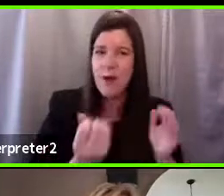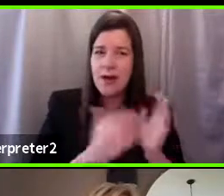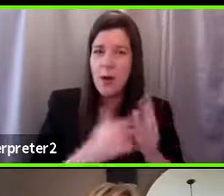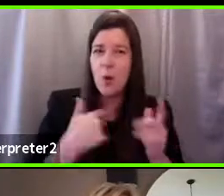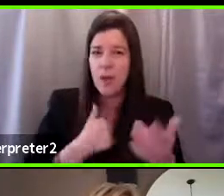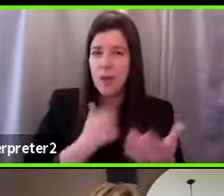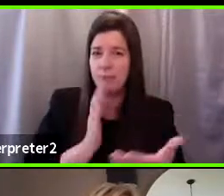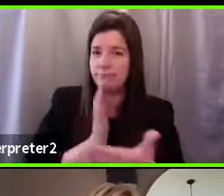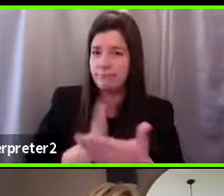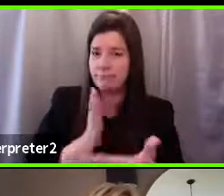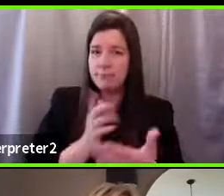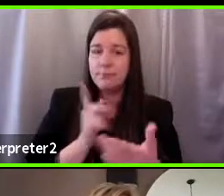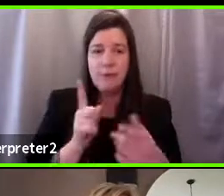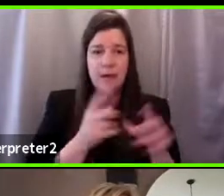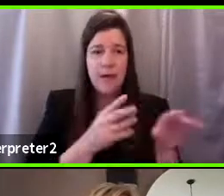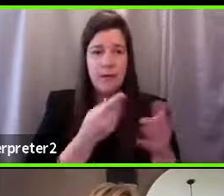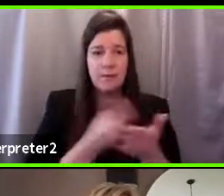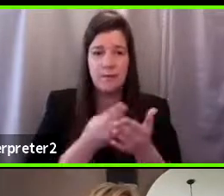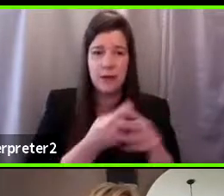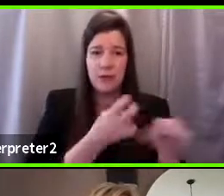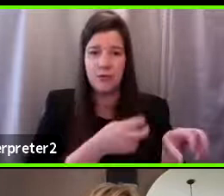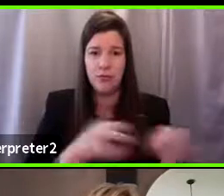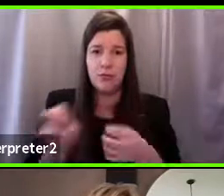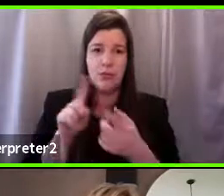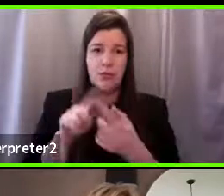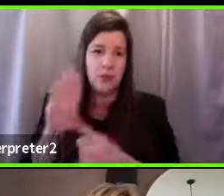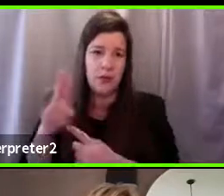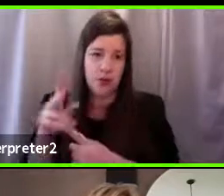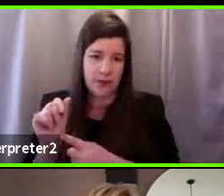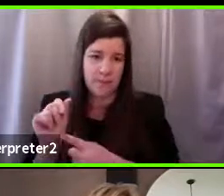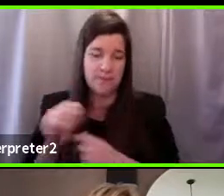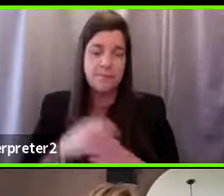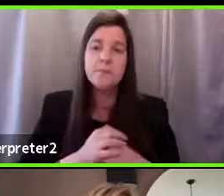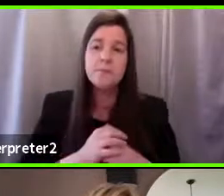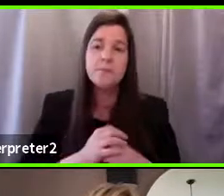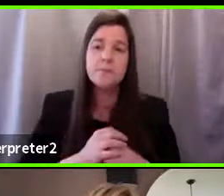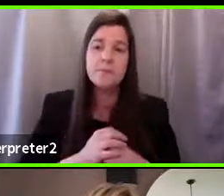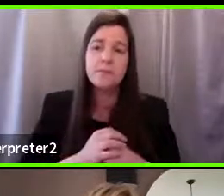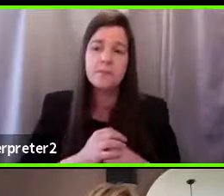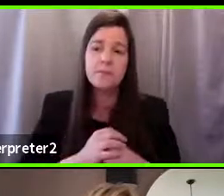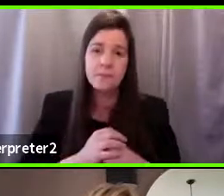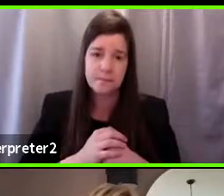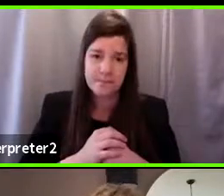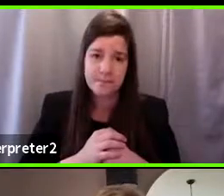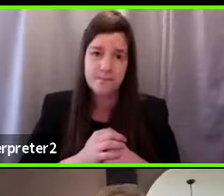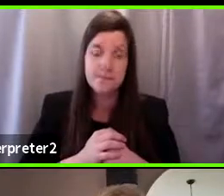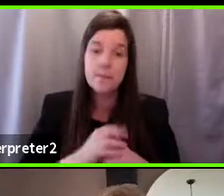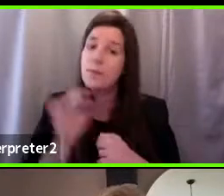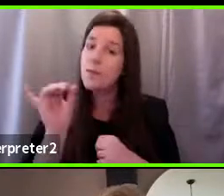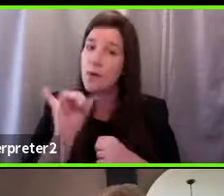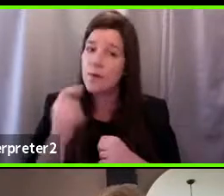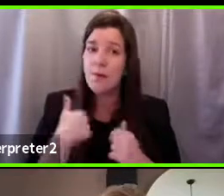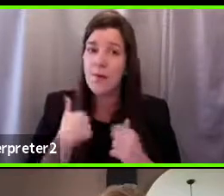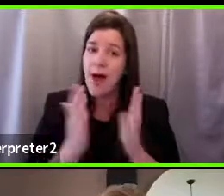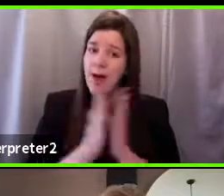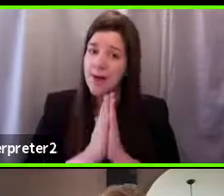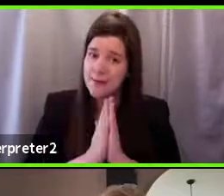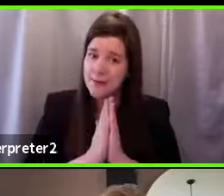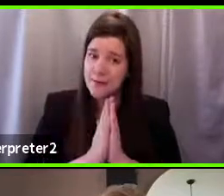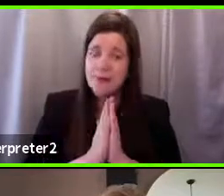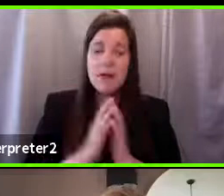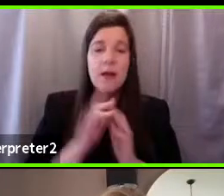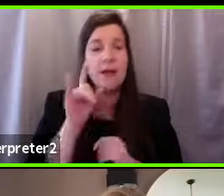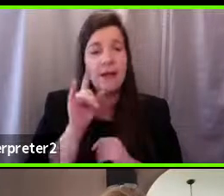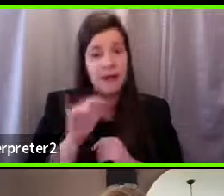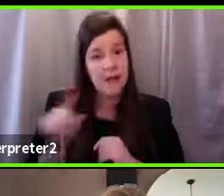opposition to the transfer to the Behavioral Health Administration. And I would ask that if a